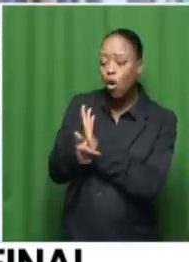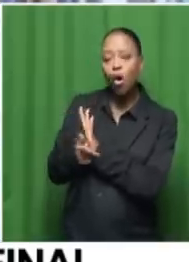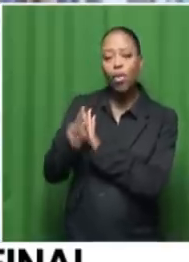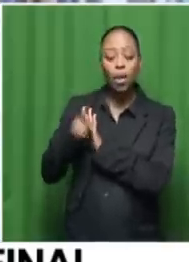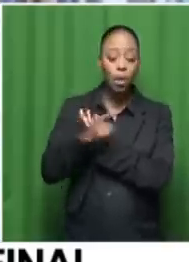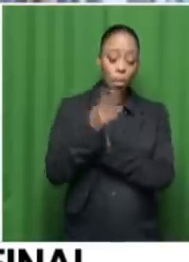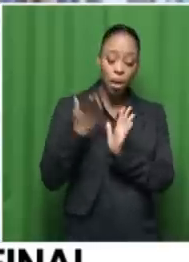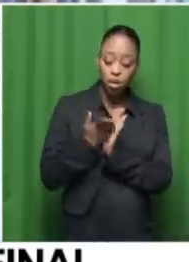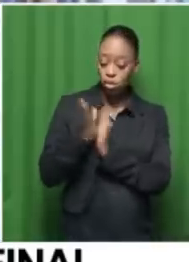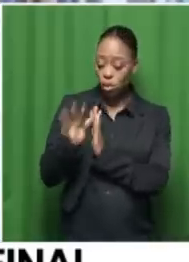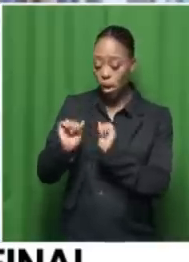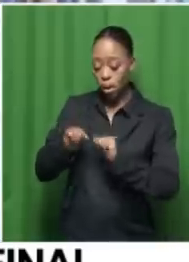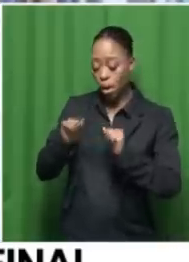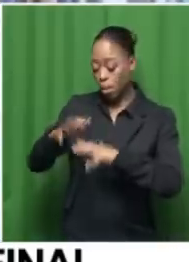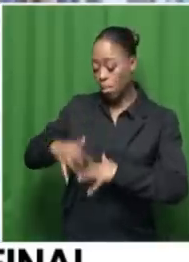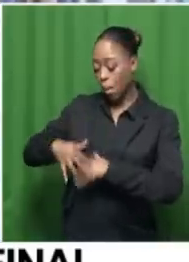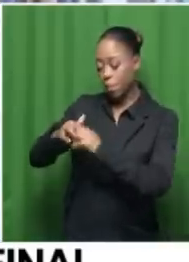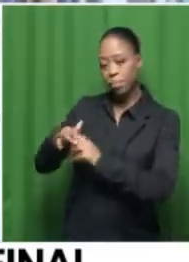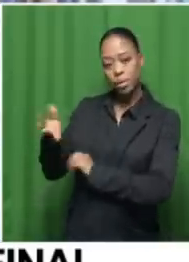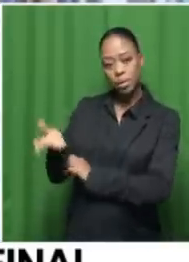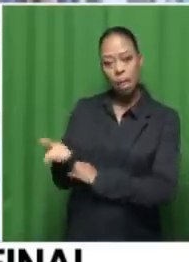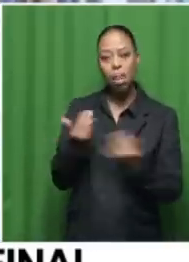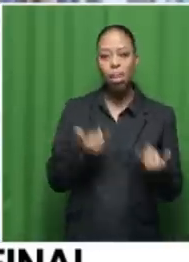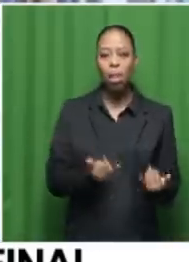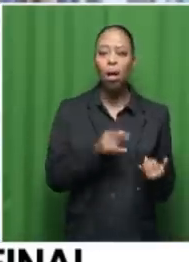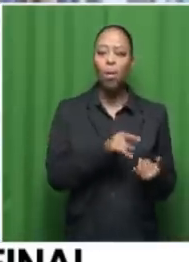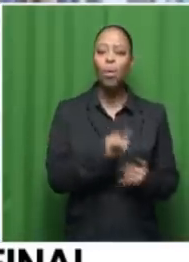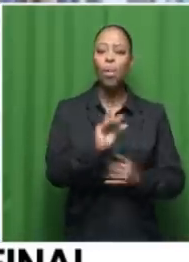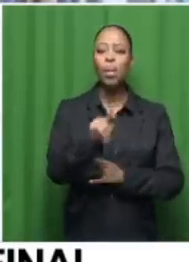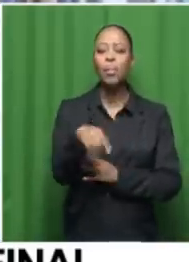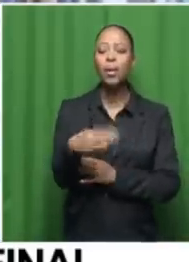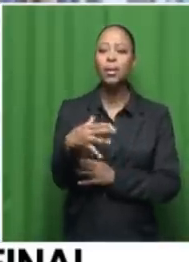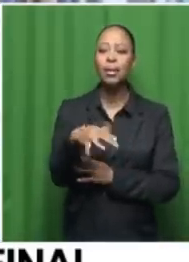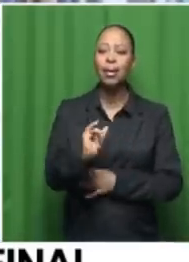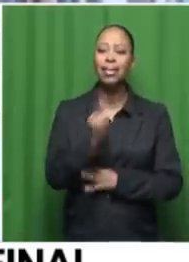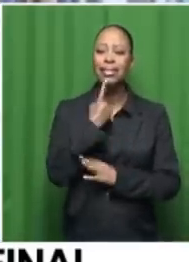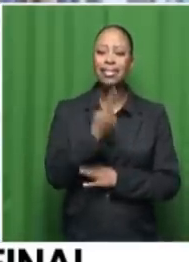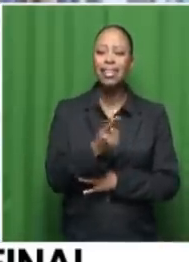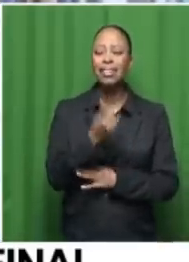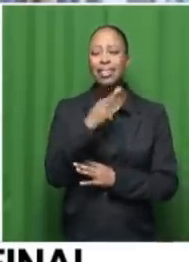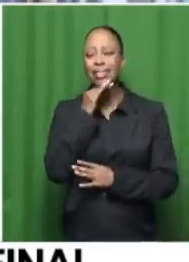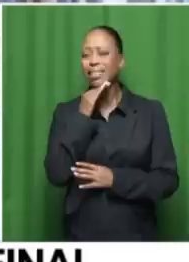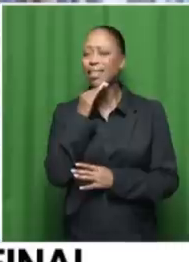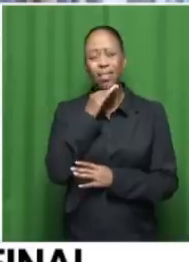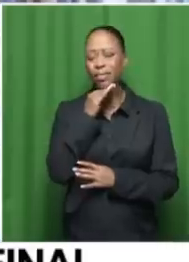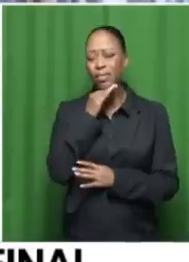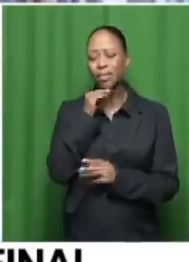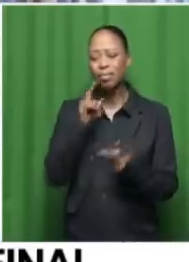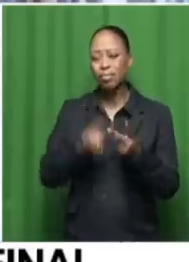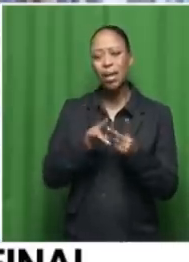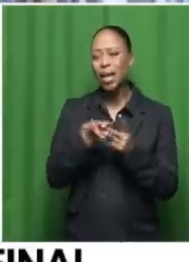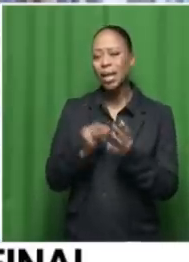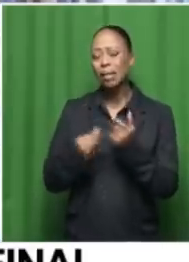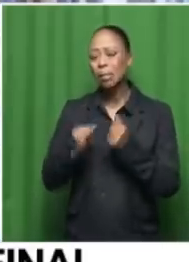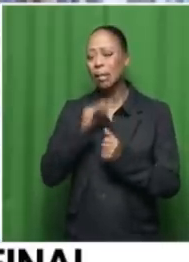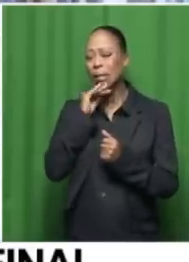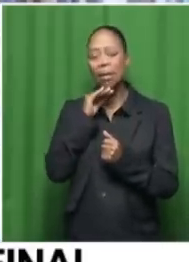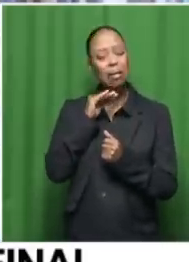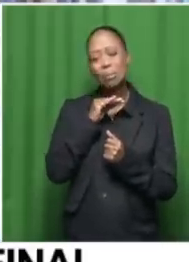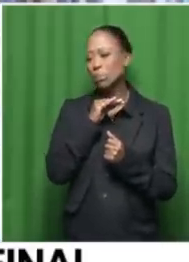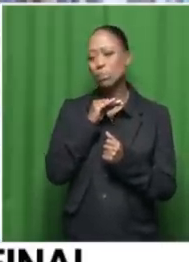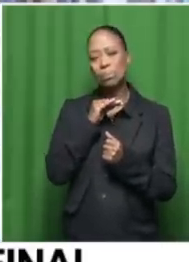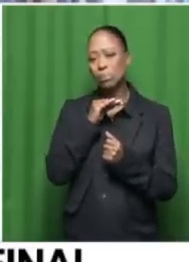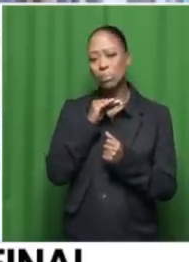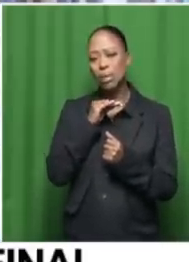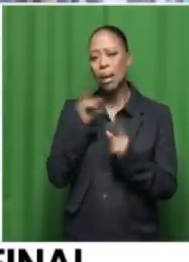legislation. Now, in the judgment, the DPCI was found not to be sufficiently independent. Now,